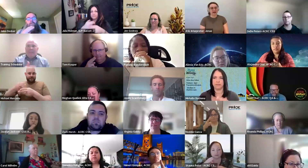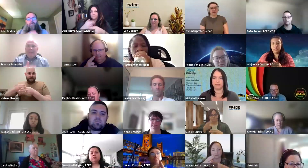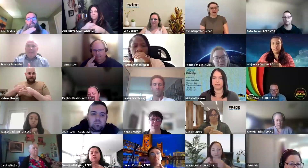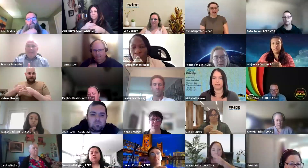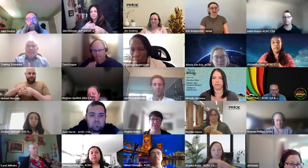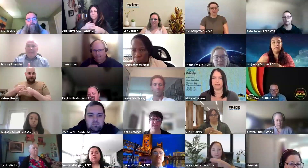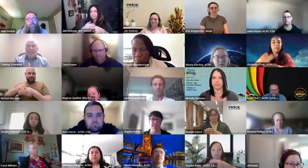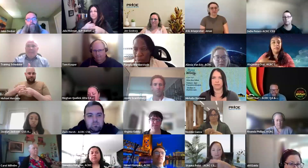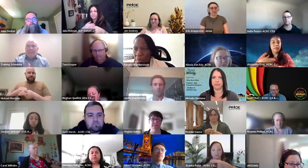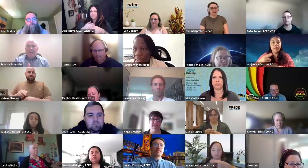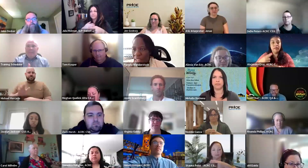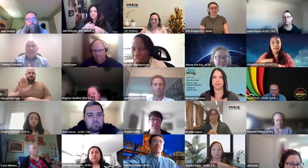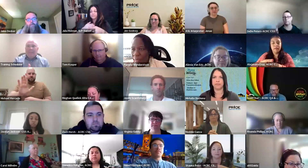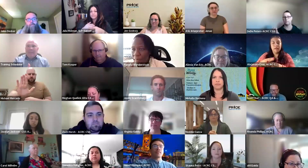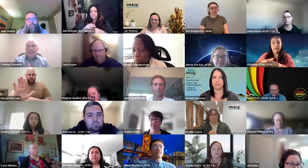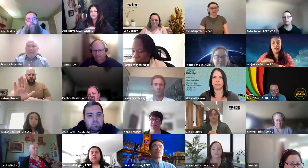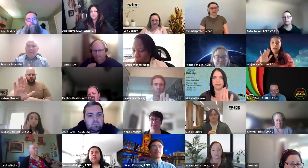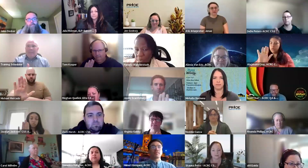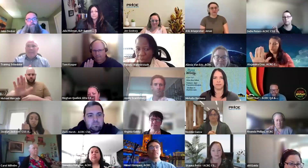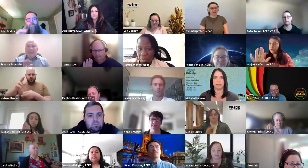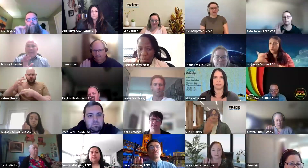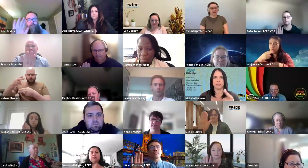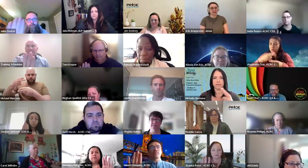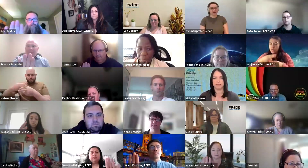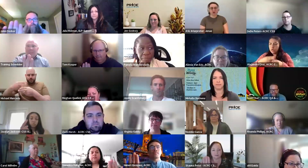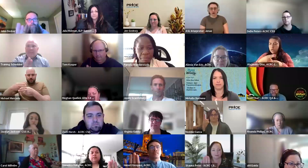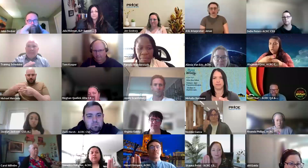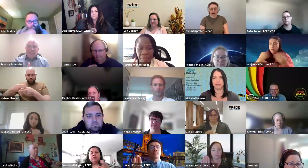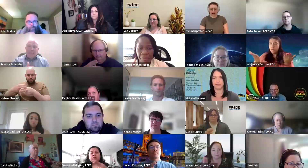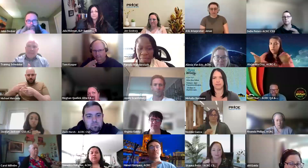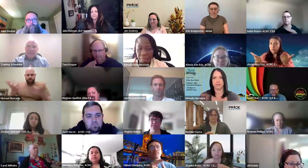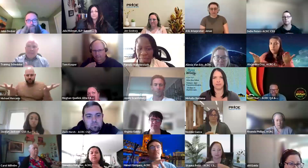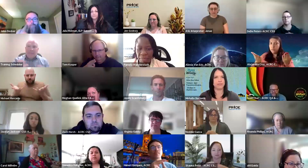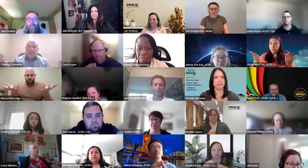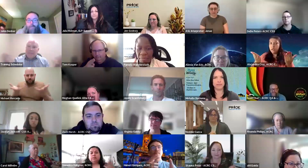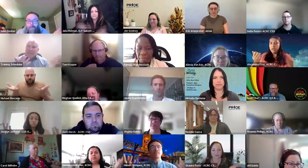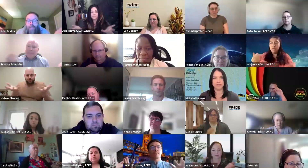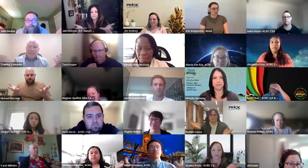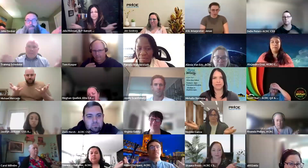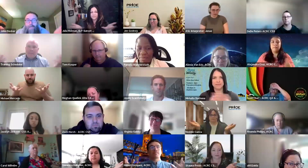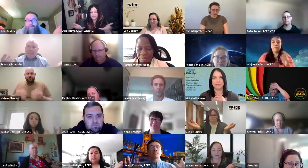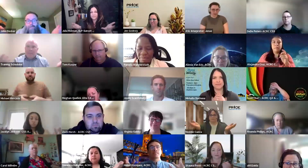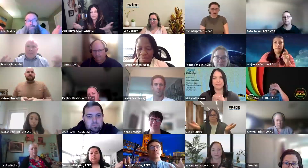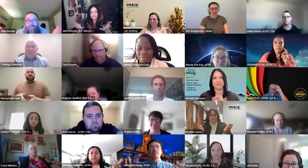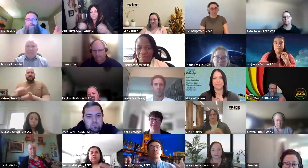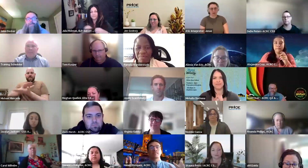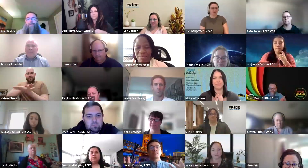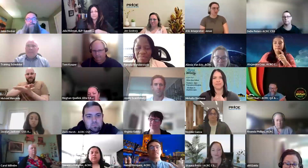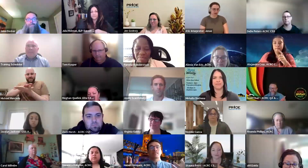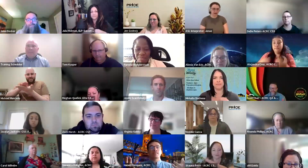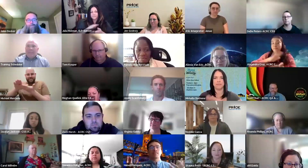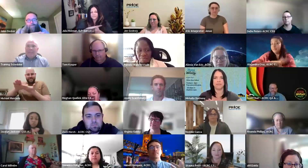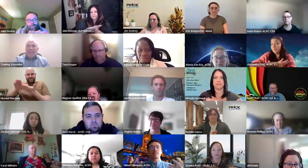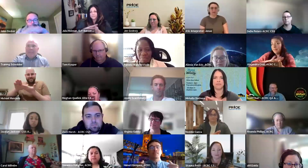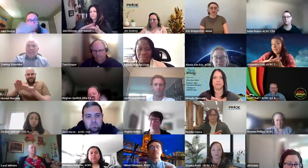So my name, your name, is what? What